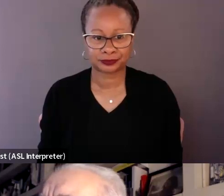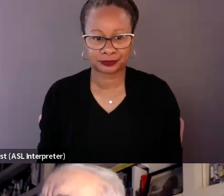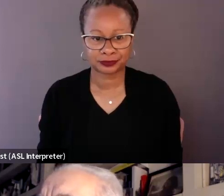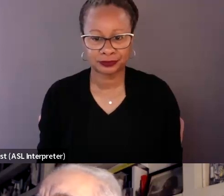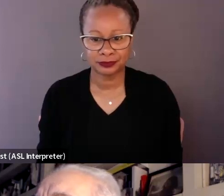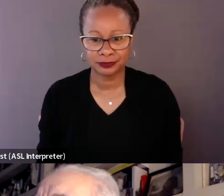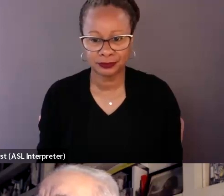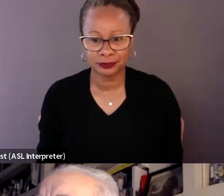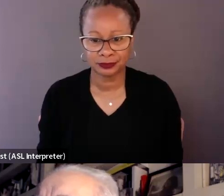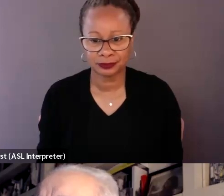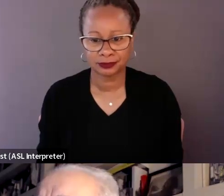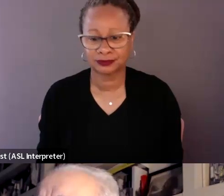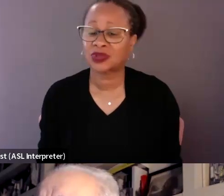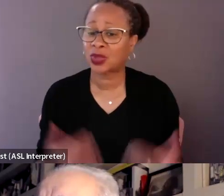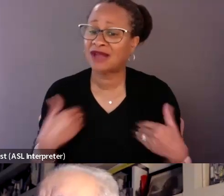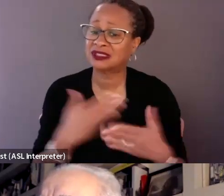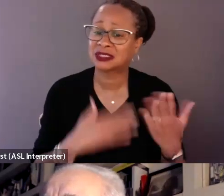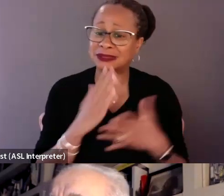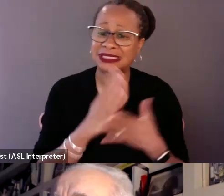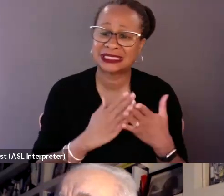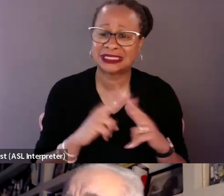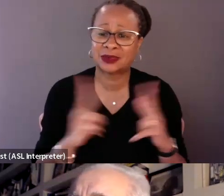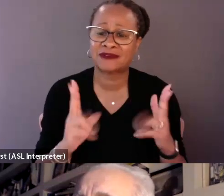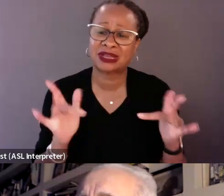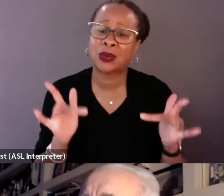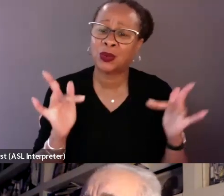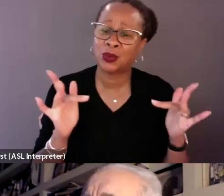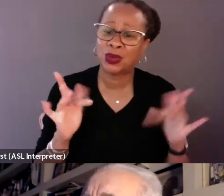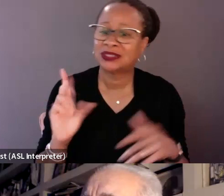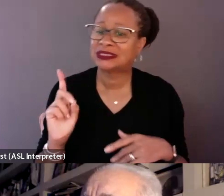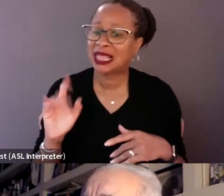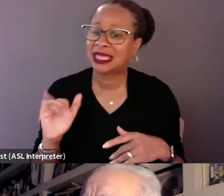No, there were some very delicate ones, no? Like